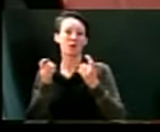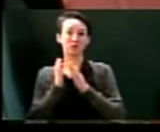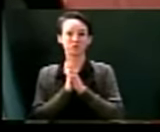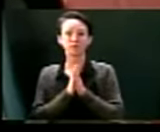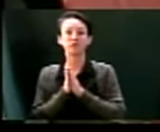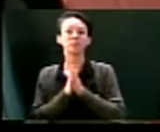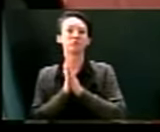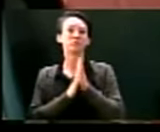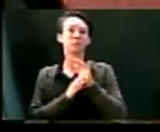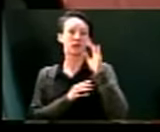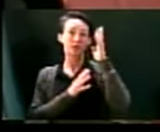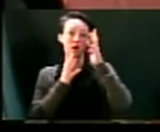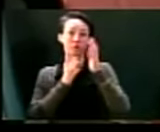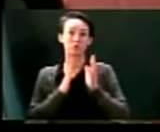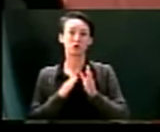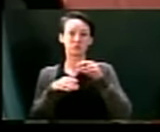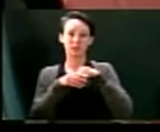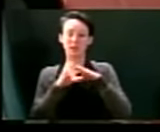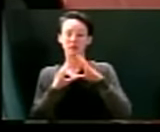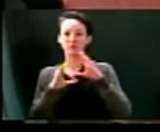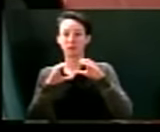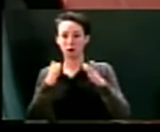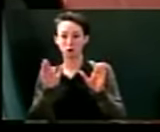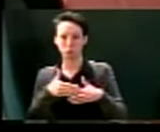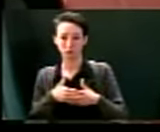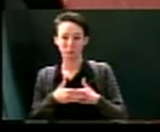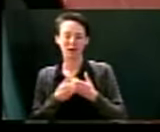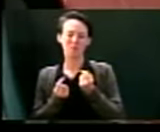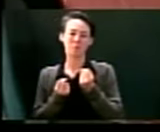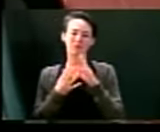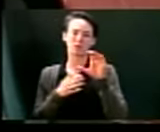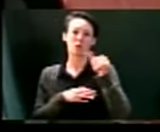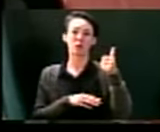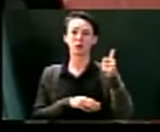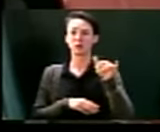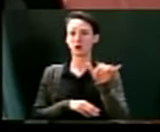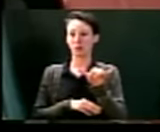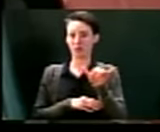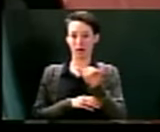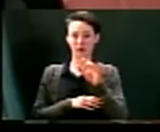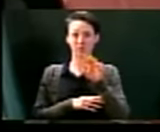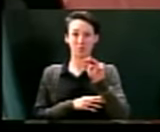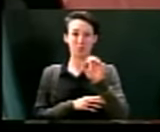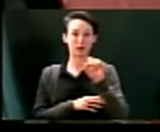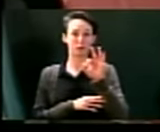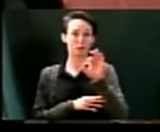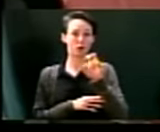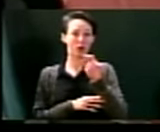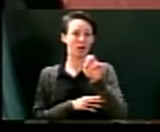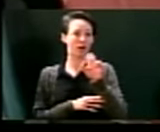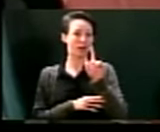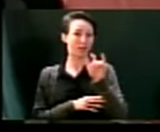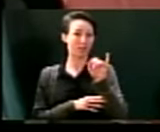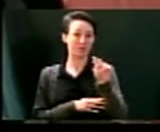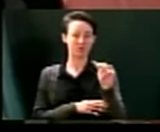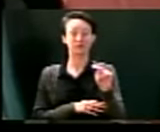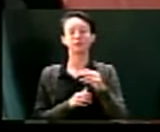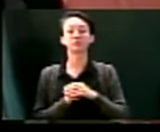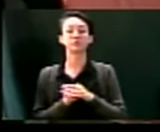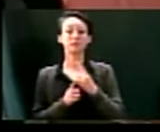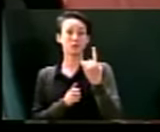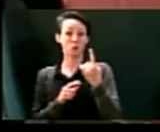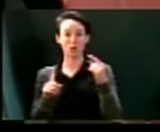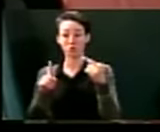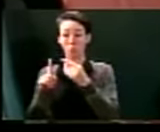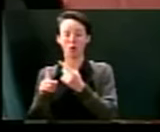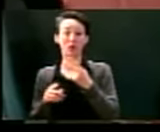in classrooms. There are so many like Ms. Franklin, we're sure. One of the goals of the Milken Educator Award is to honor